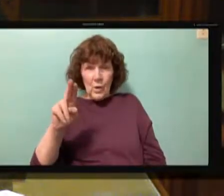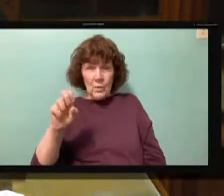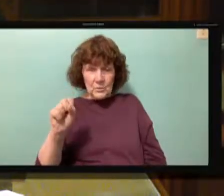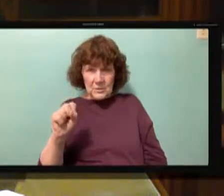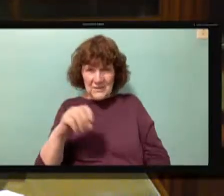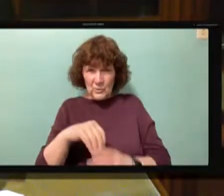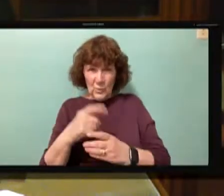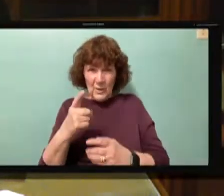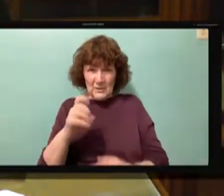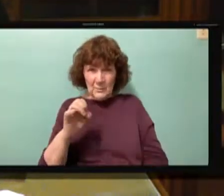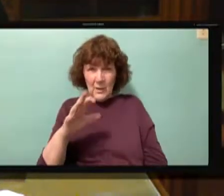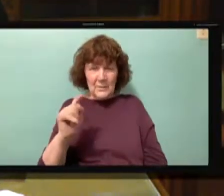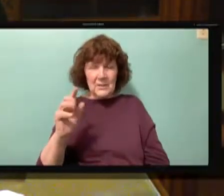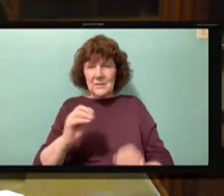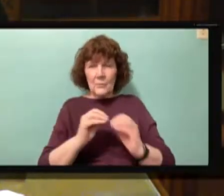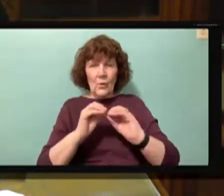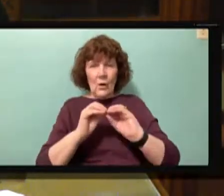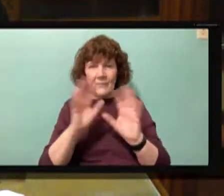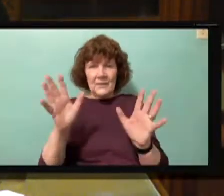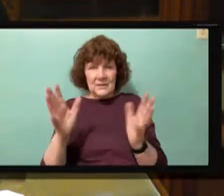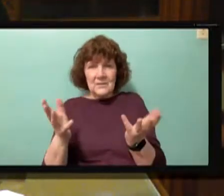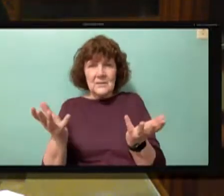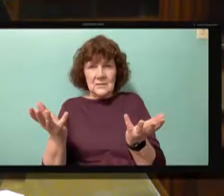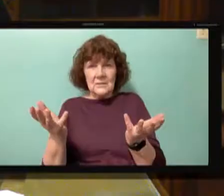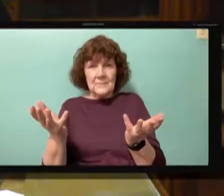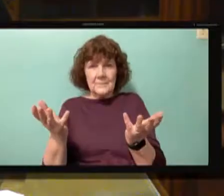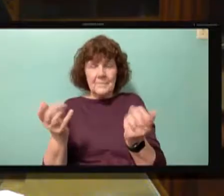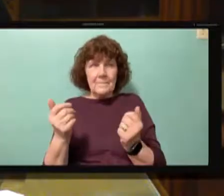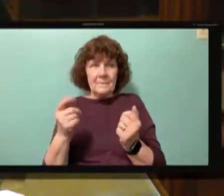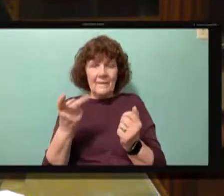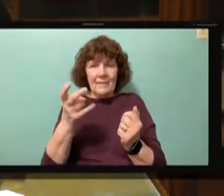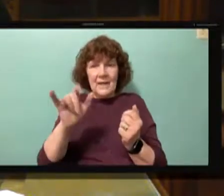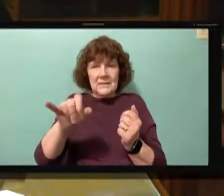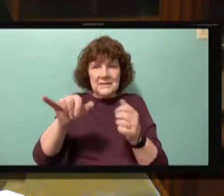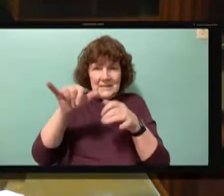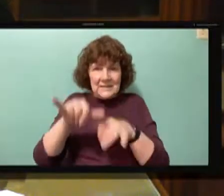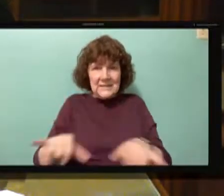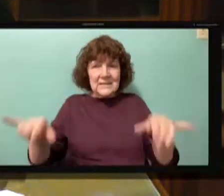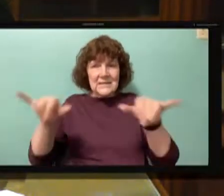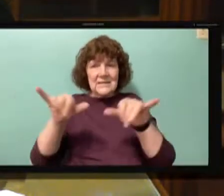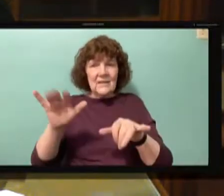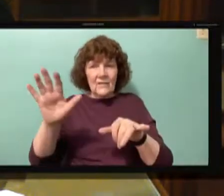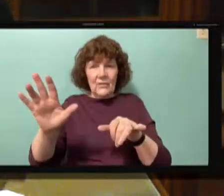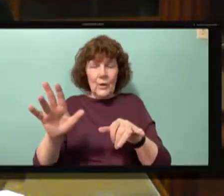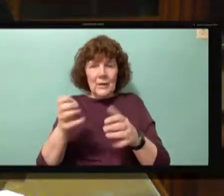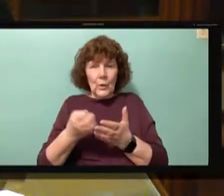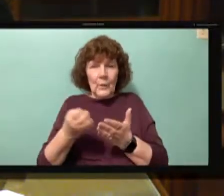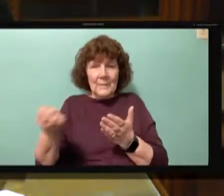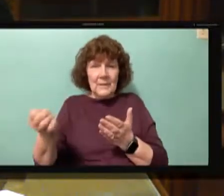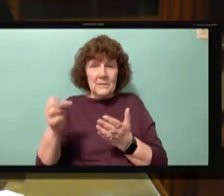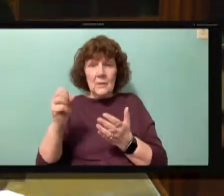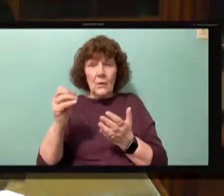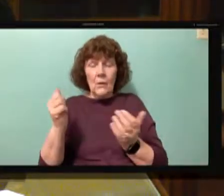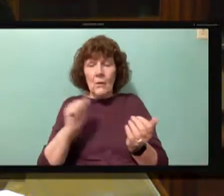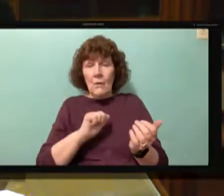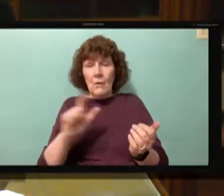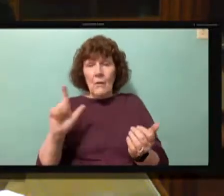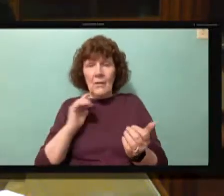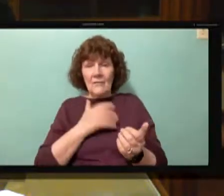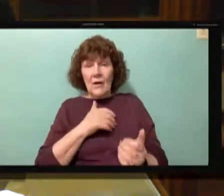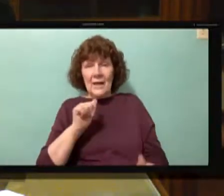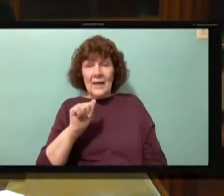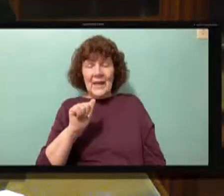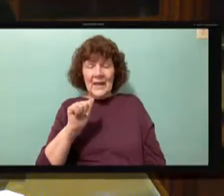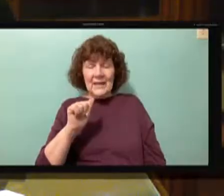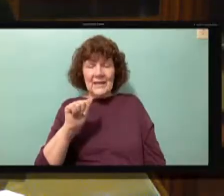have, you know, they need consistency of their equipment. So like all of our AEDs are